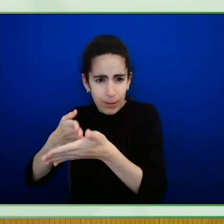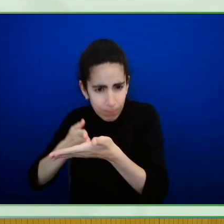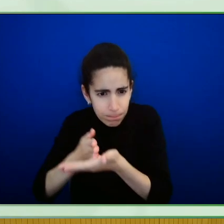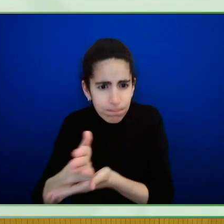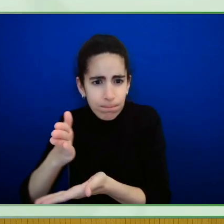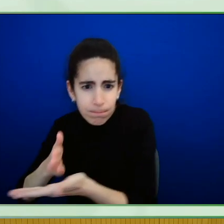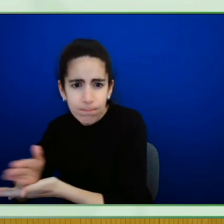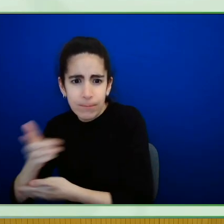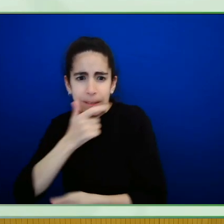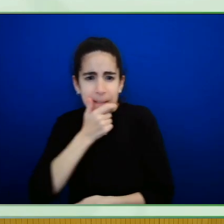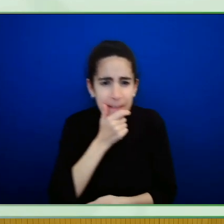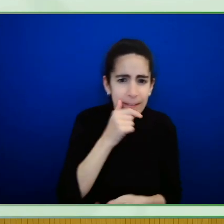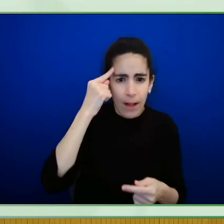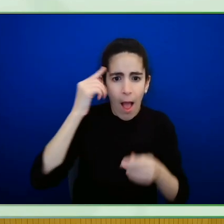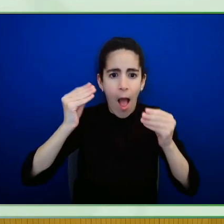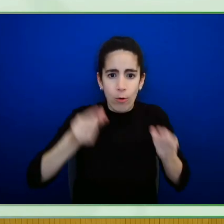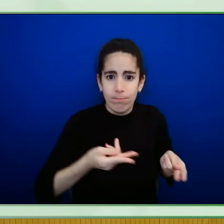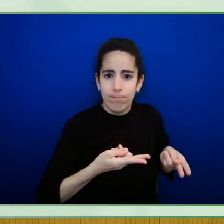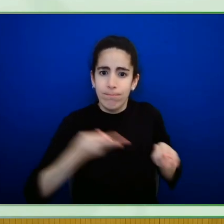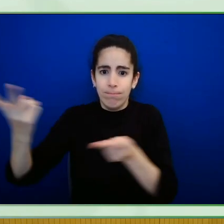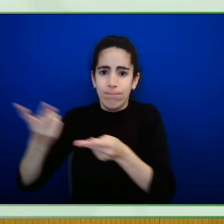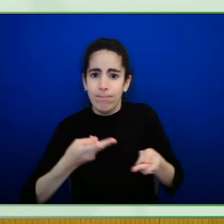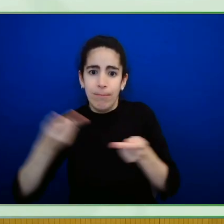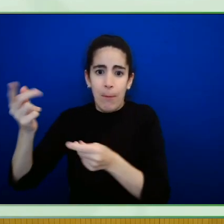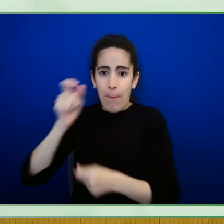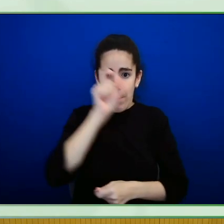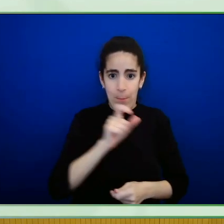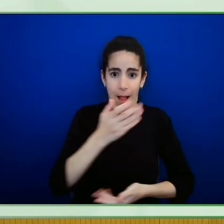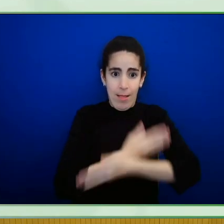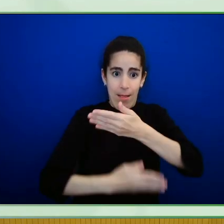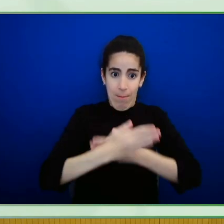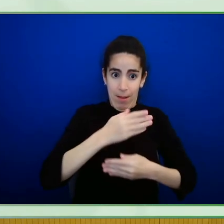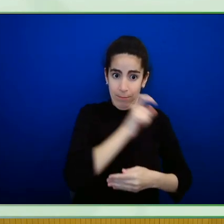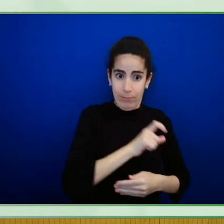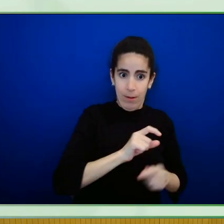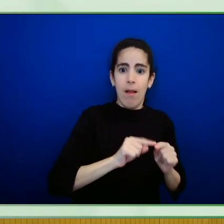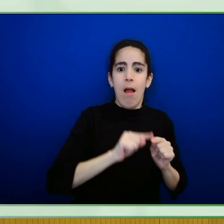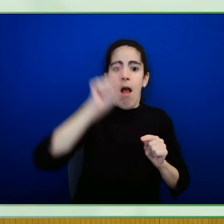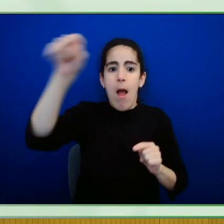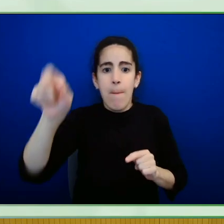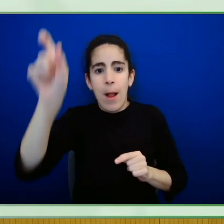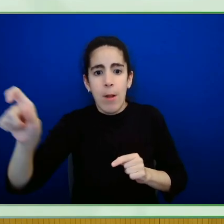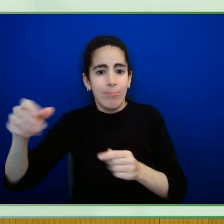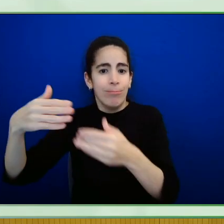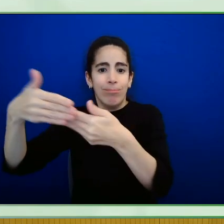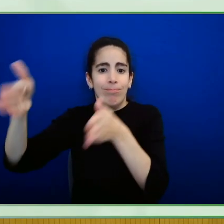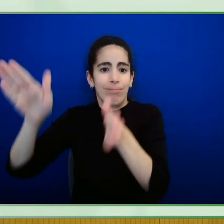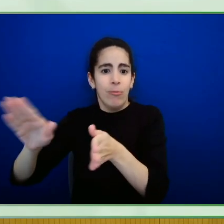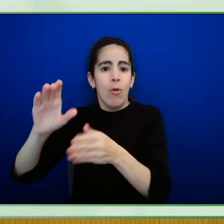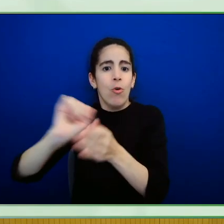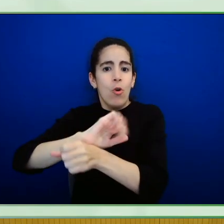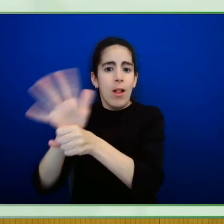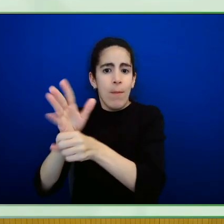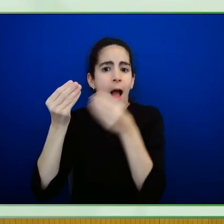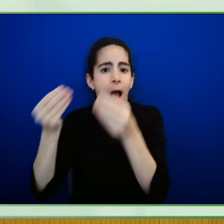COVID locked up, when real life is the other way around. Wheelchair people are locked up